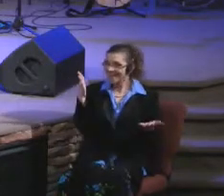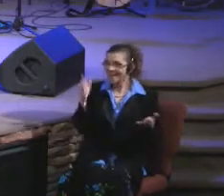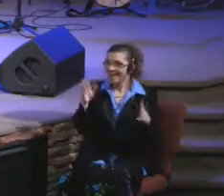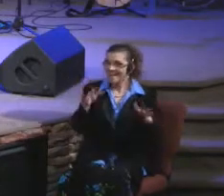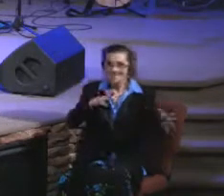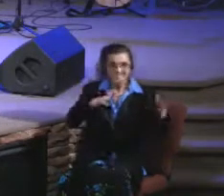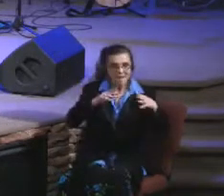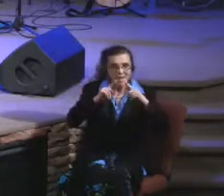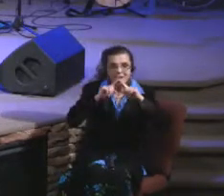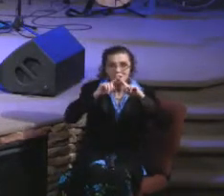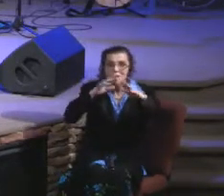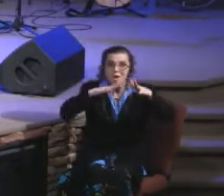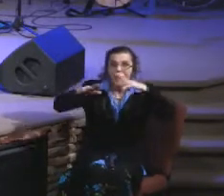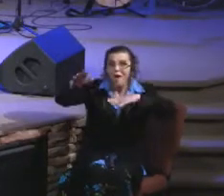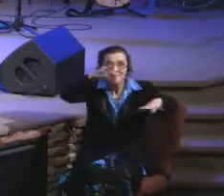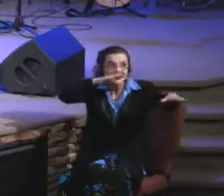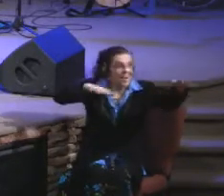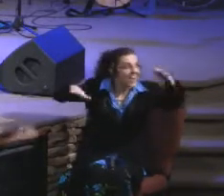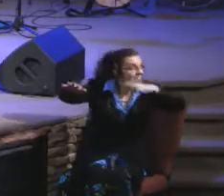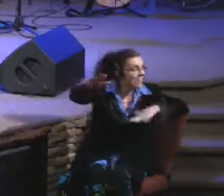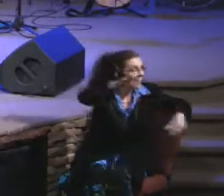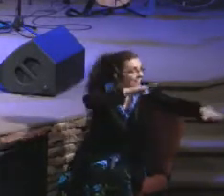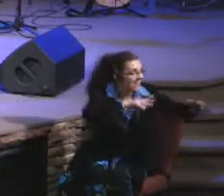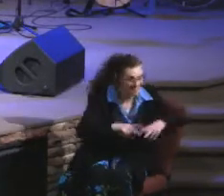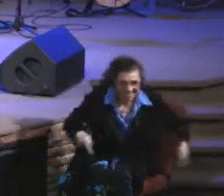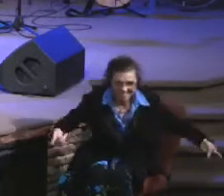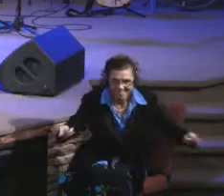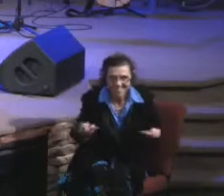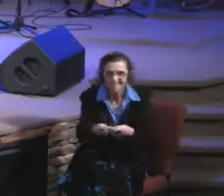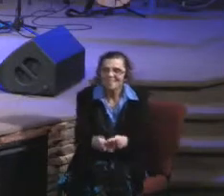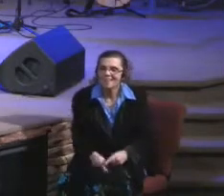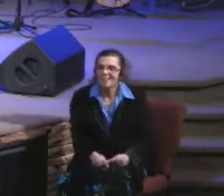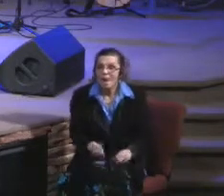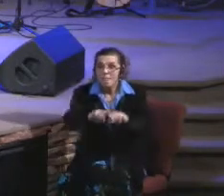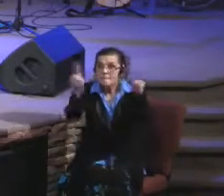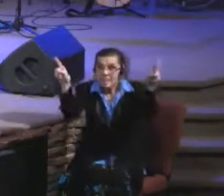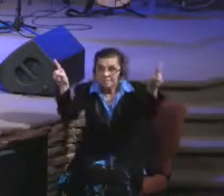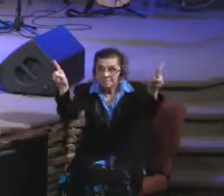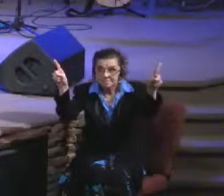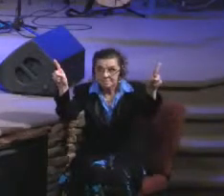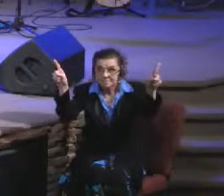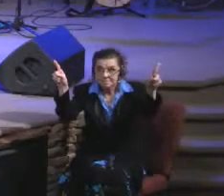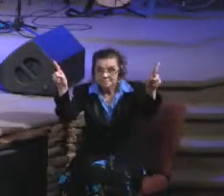all the land. Watch this. Chapter 7, very first word.